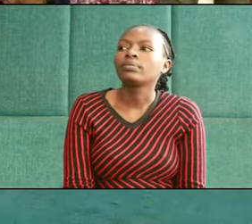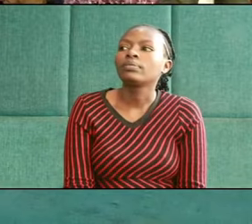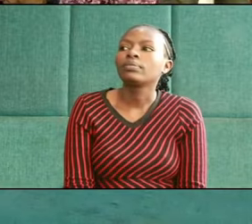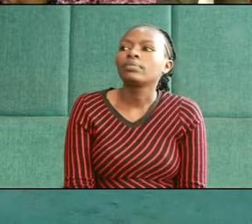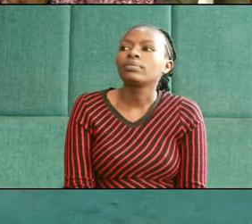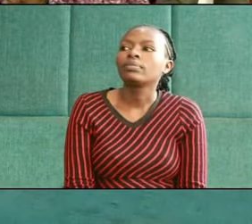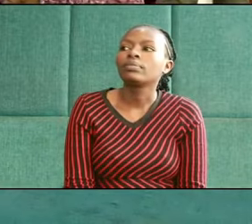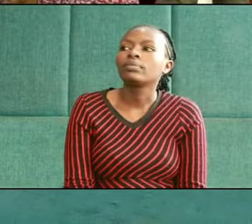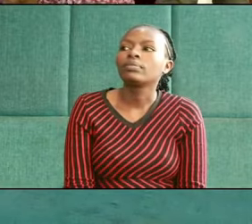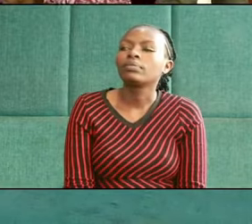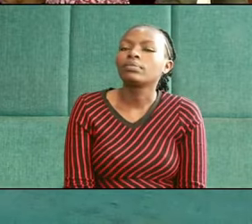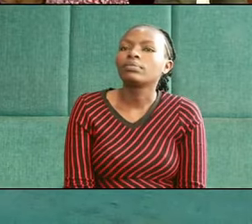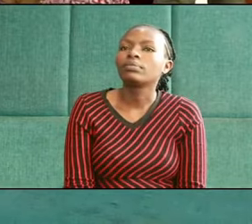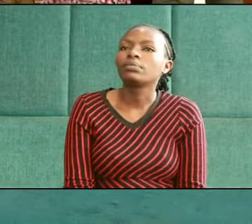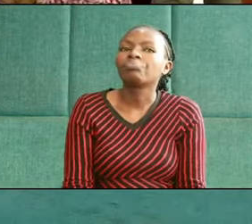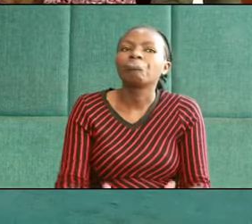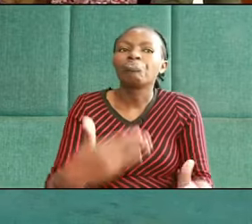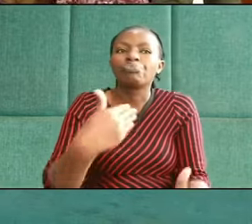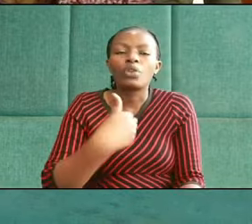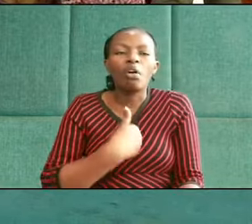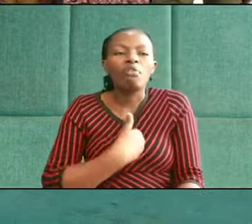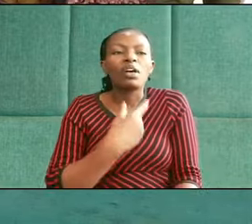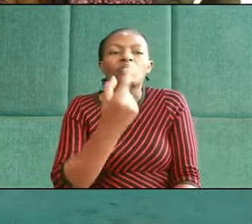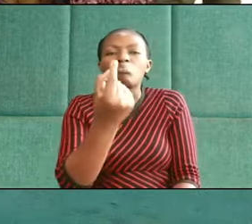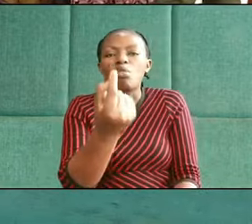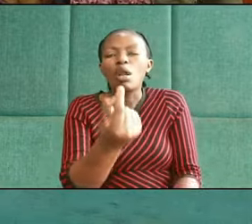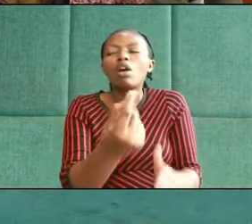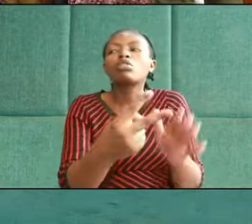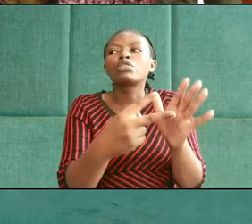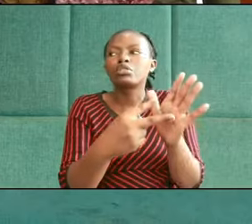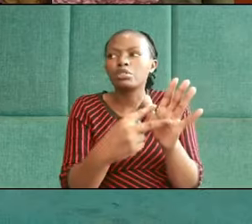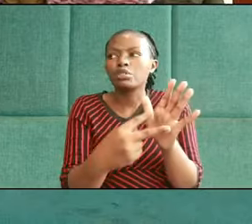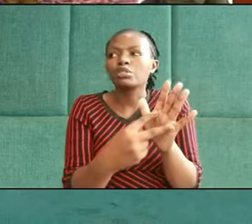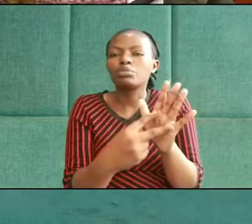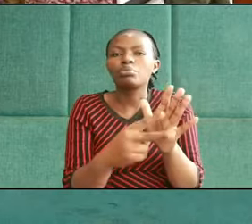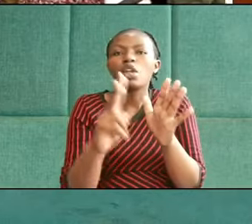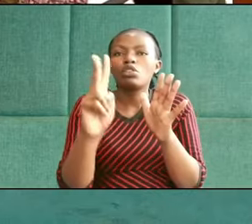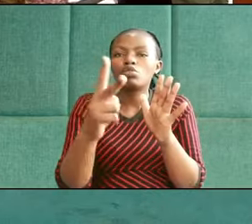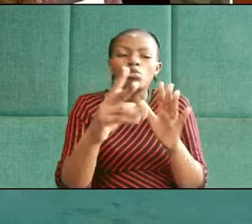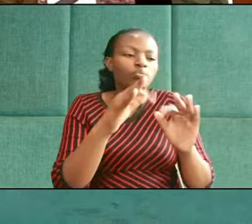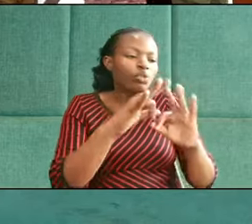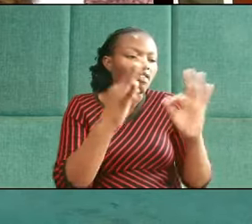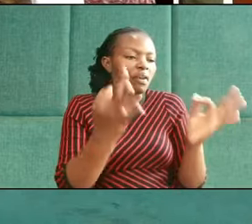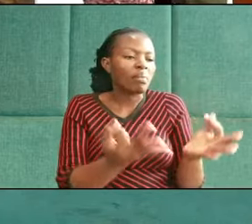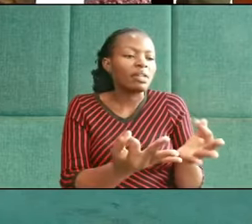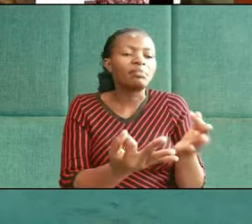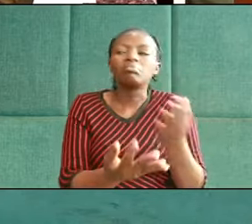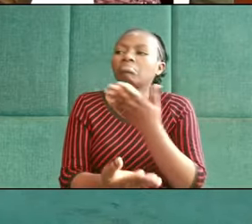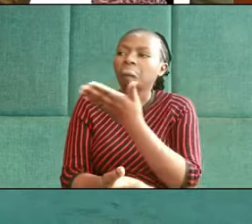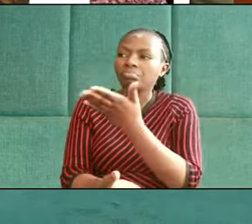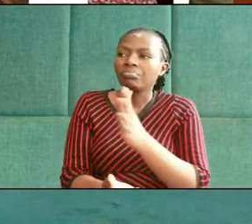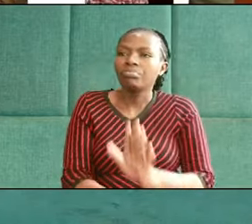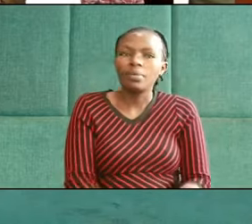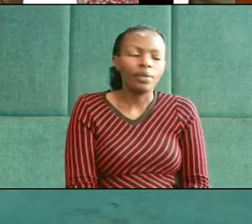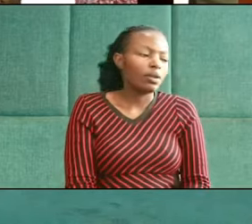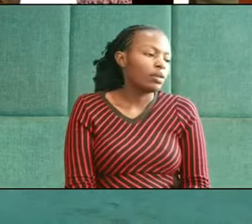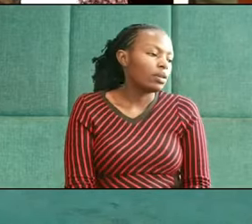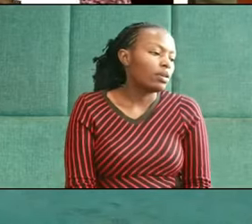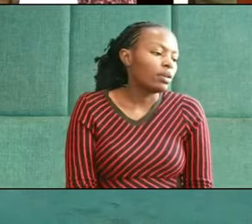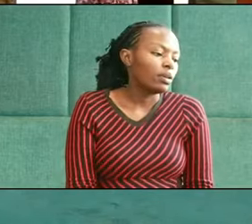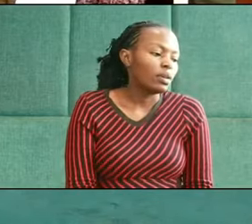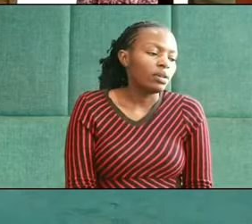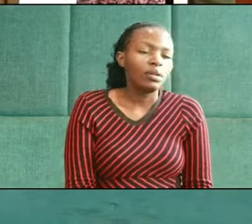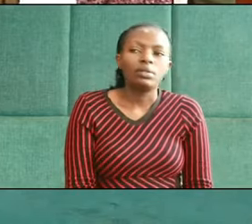Now we are going to have a small illustration. There are two families here. These two families